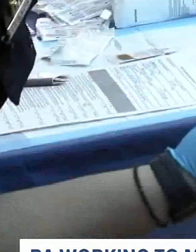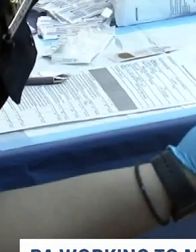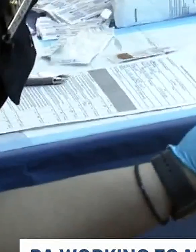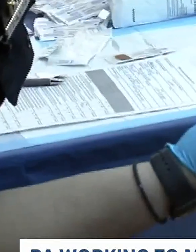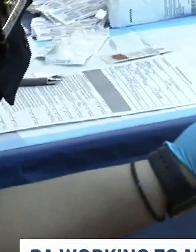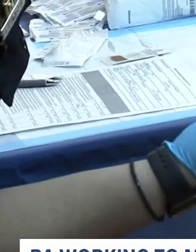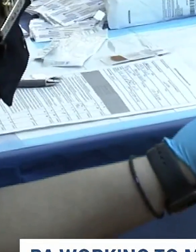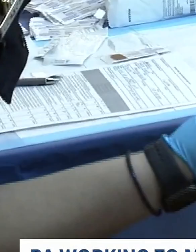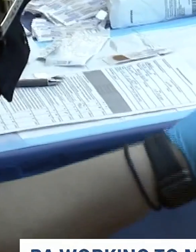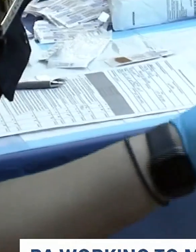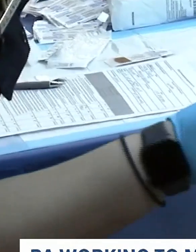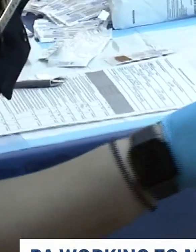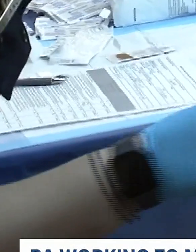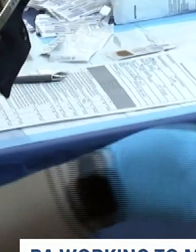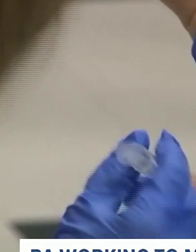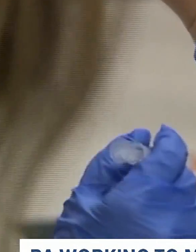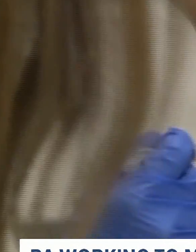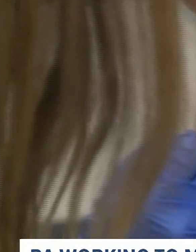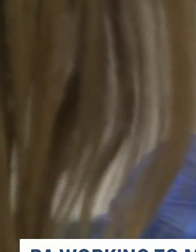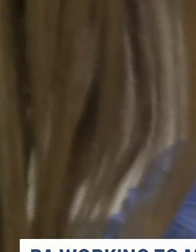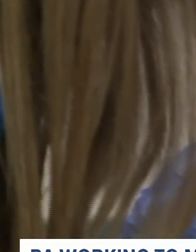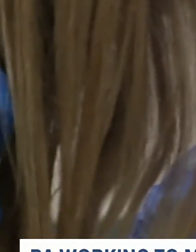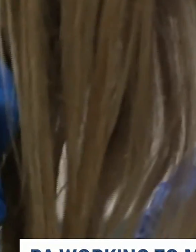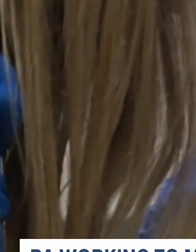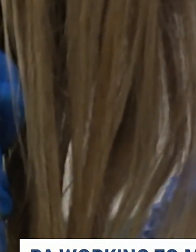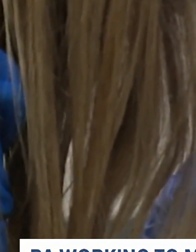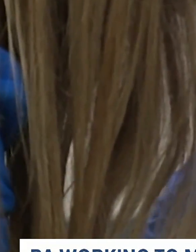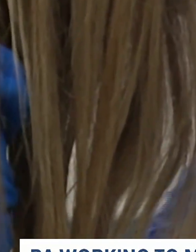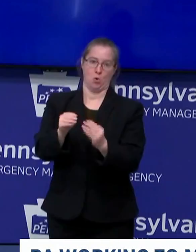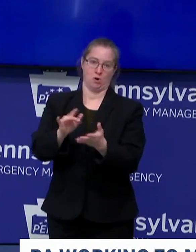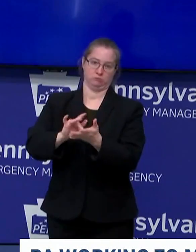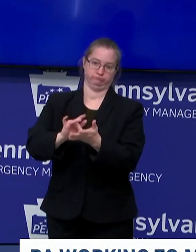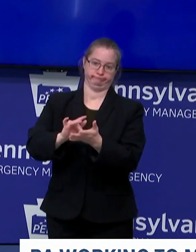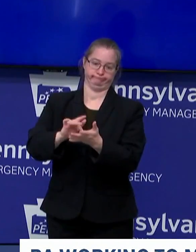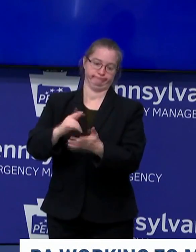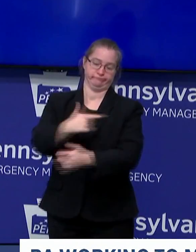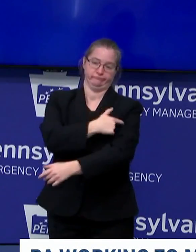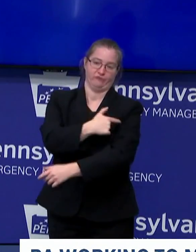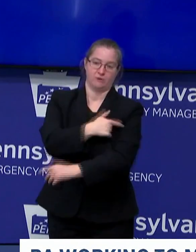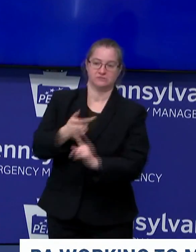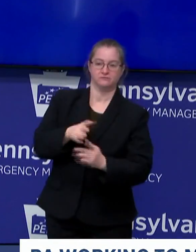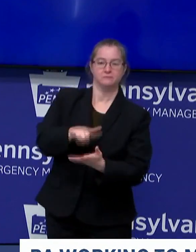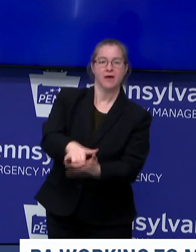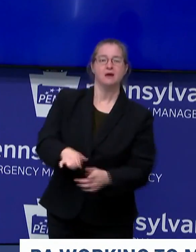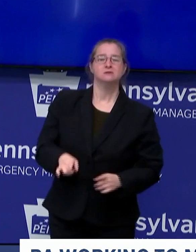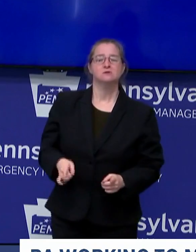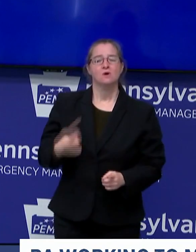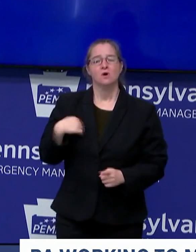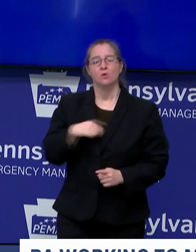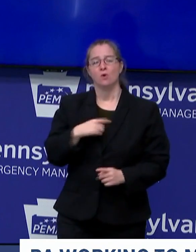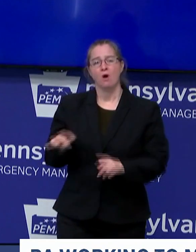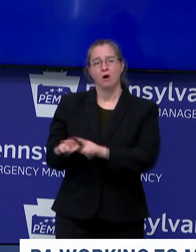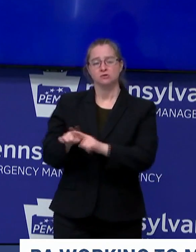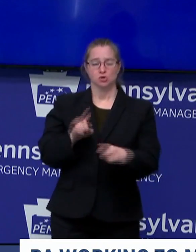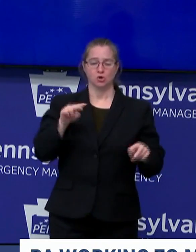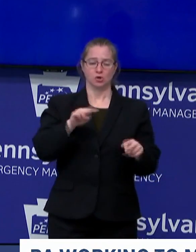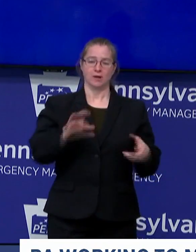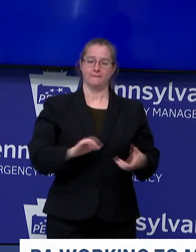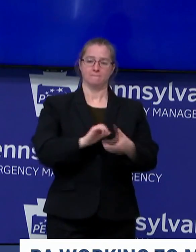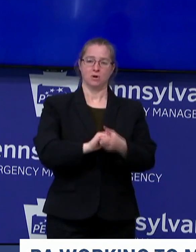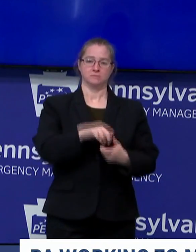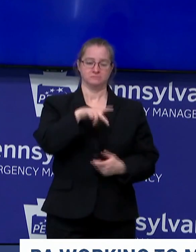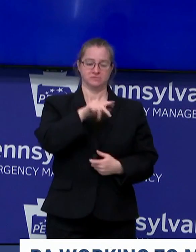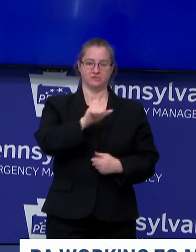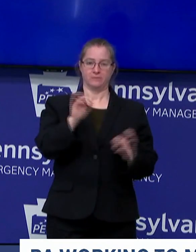And then comes the next goal of making sure the supply is evenly spread. We're working with our partners at the Pennsylvania Emergency Management Agency and our partners at county